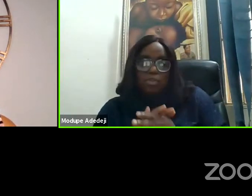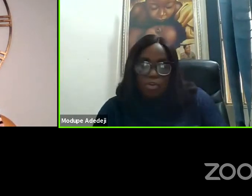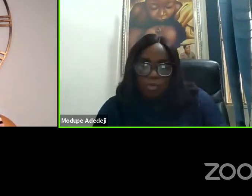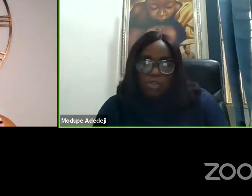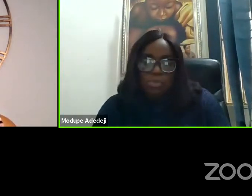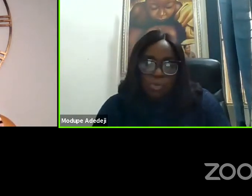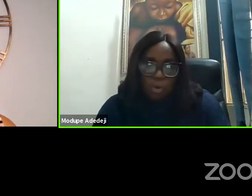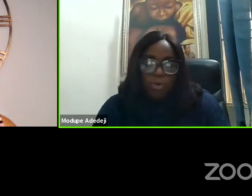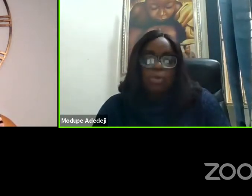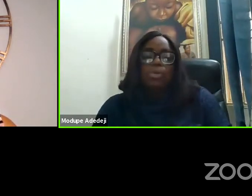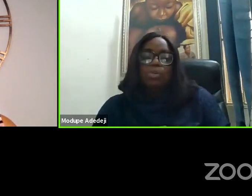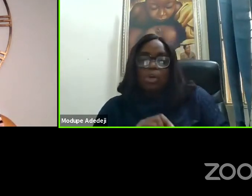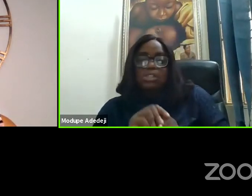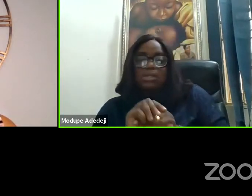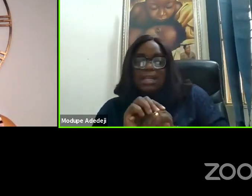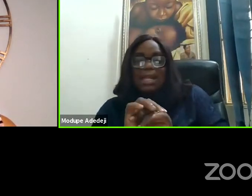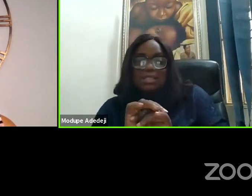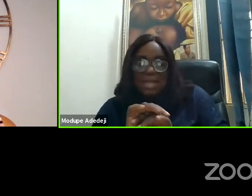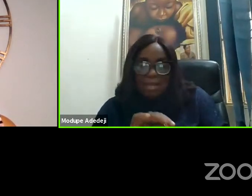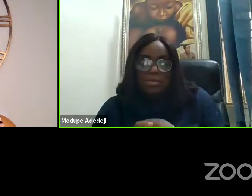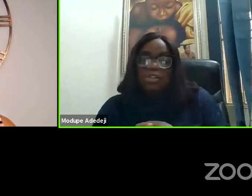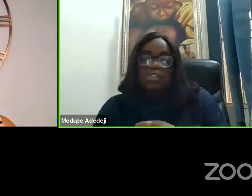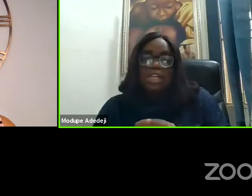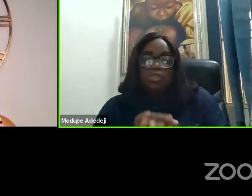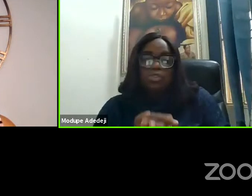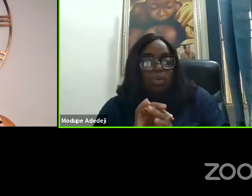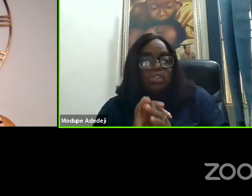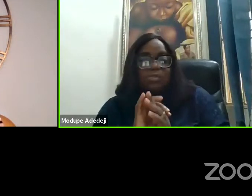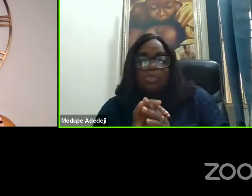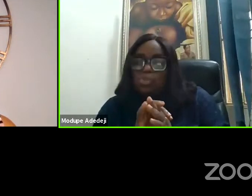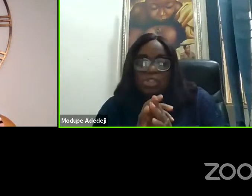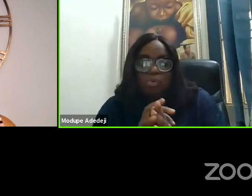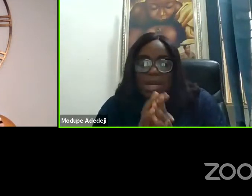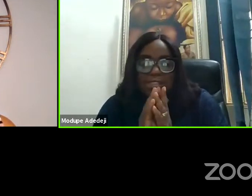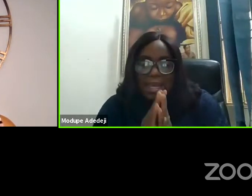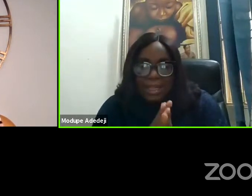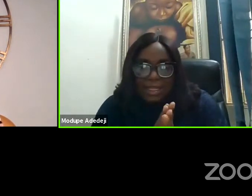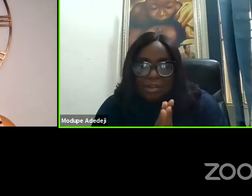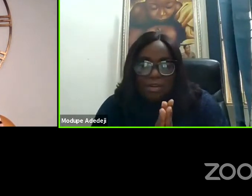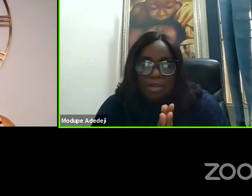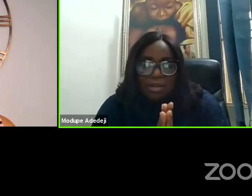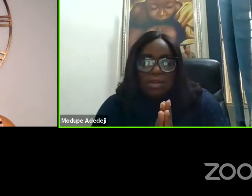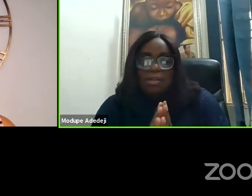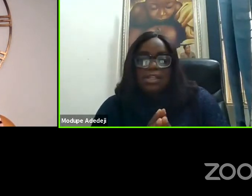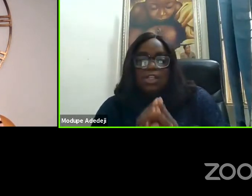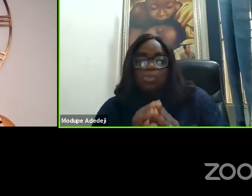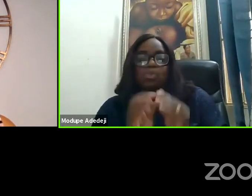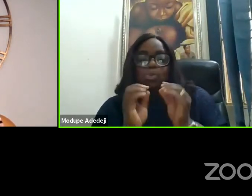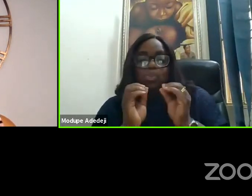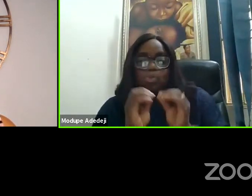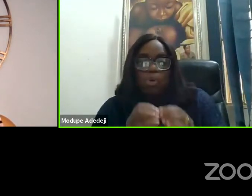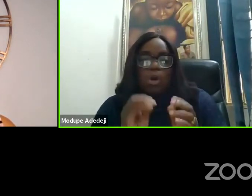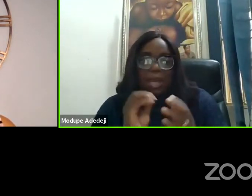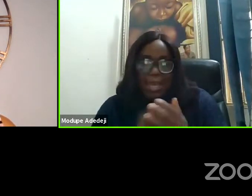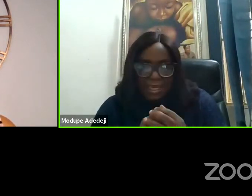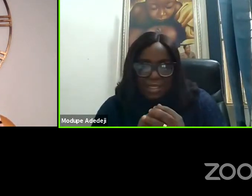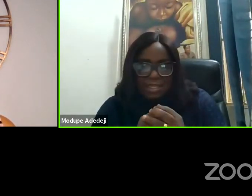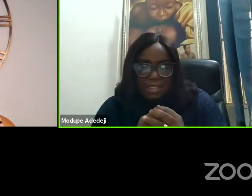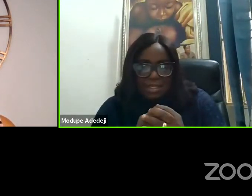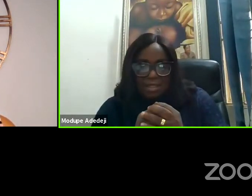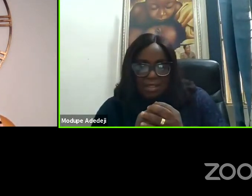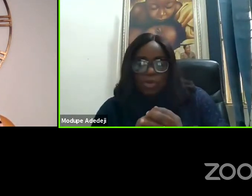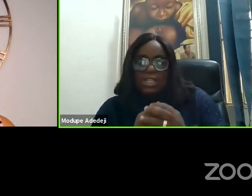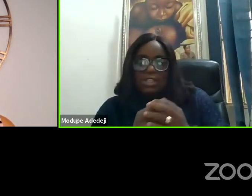if you want to know, those at that time, they don't even use the woman's egg. They use donor